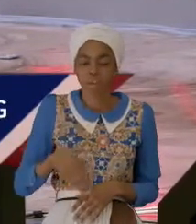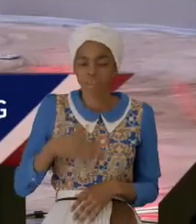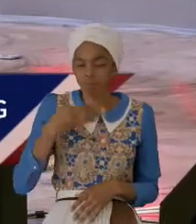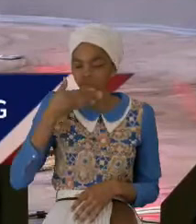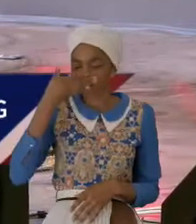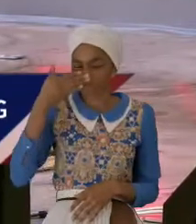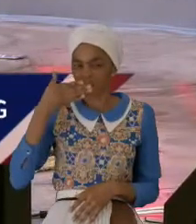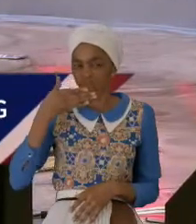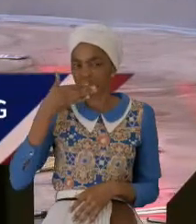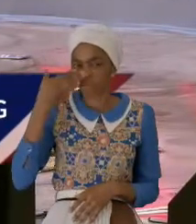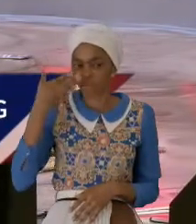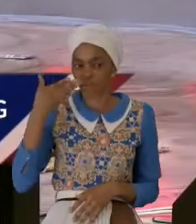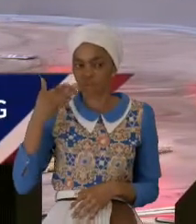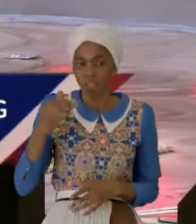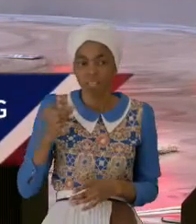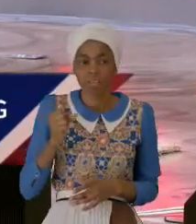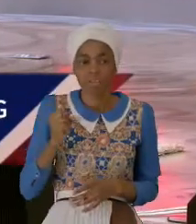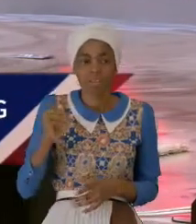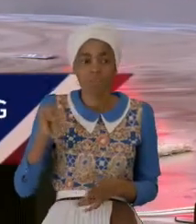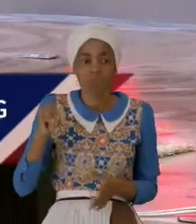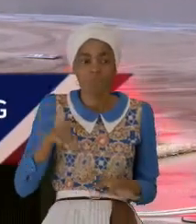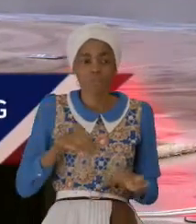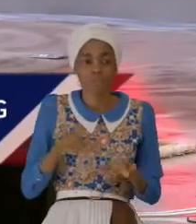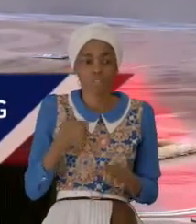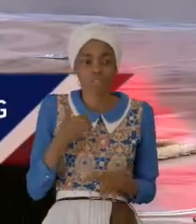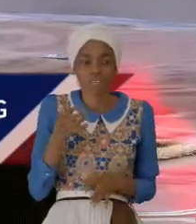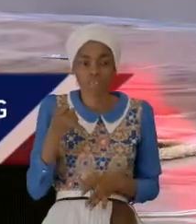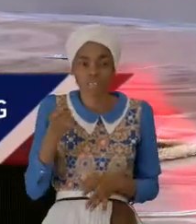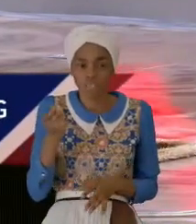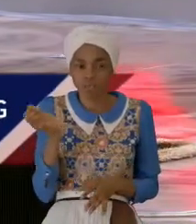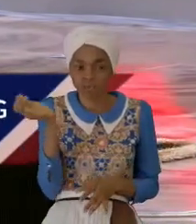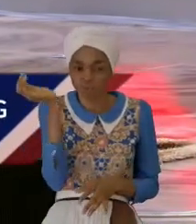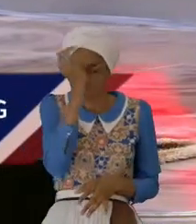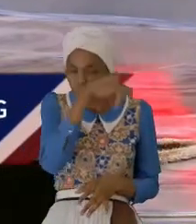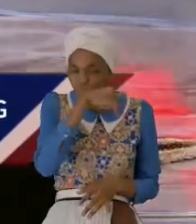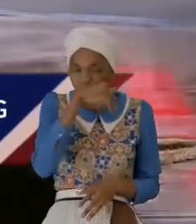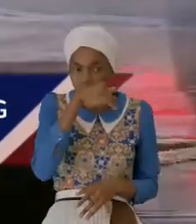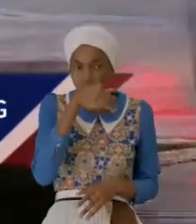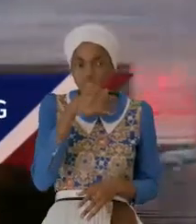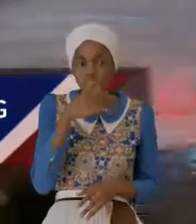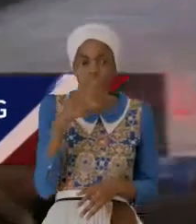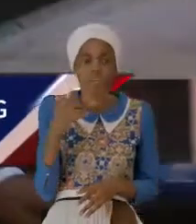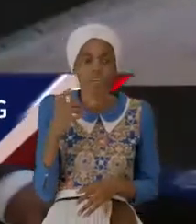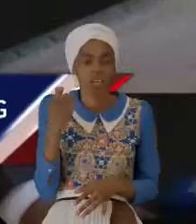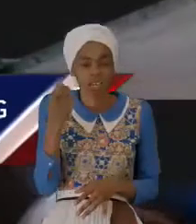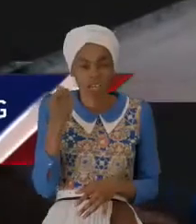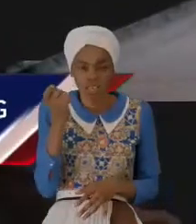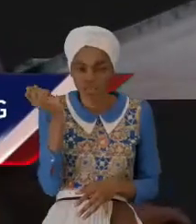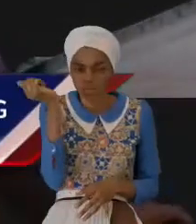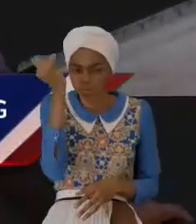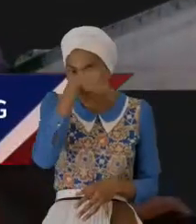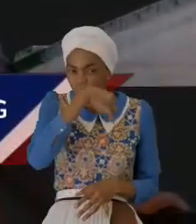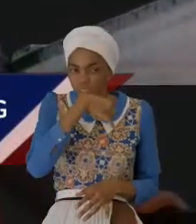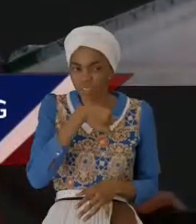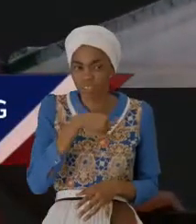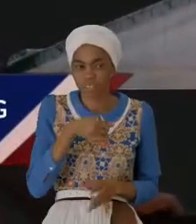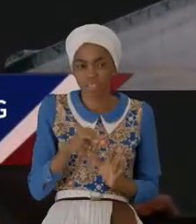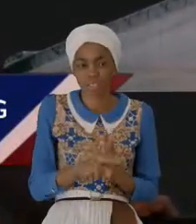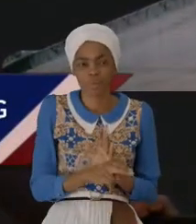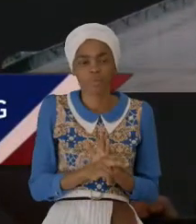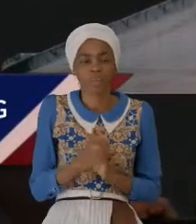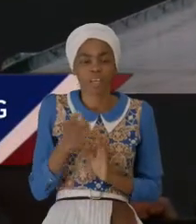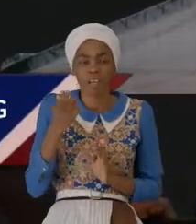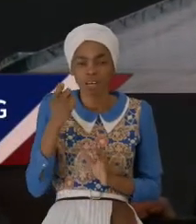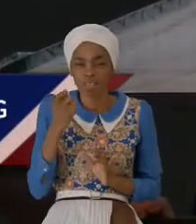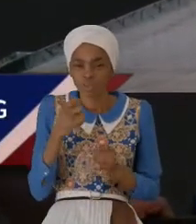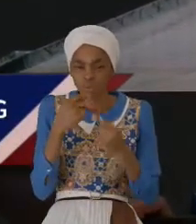so does a little falling a little Folly a little foolishness a little